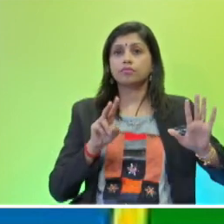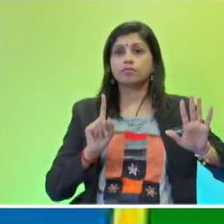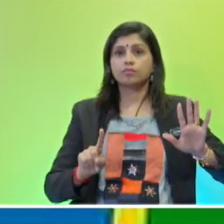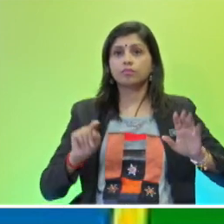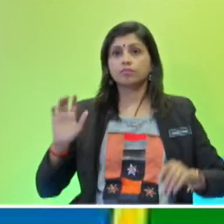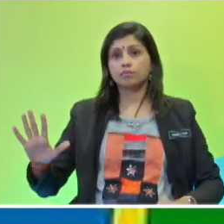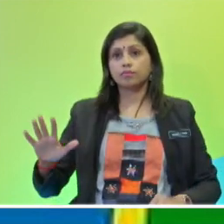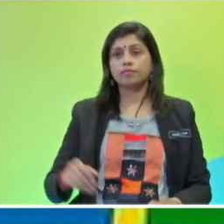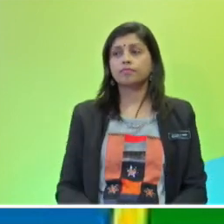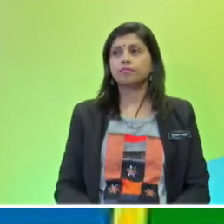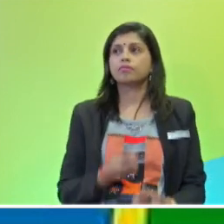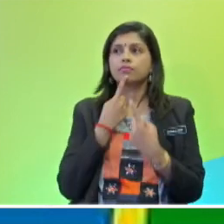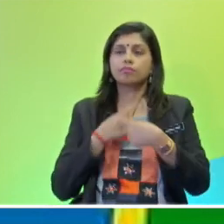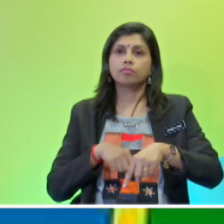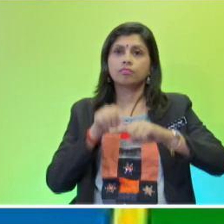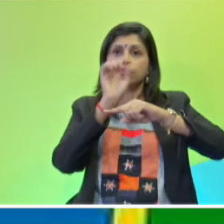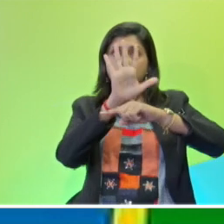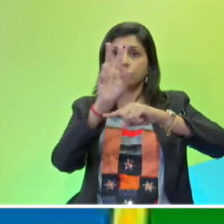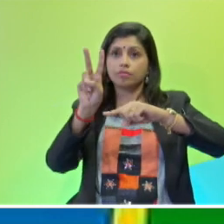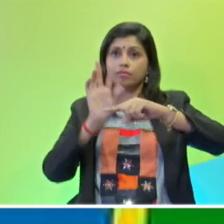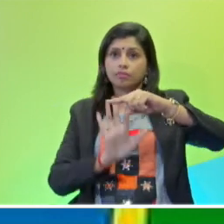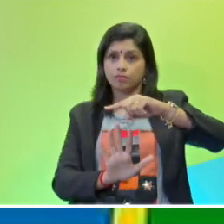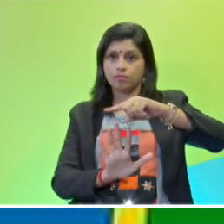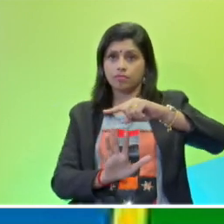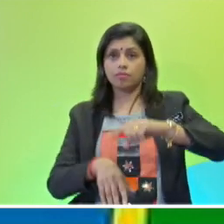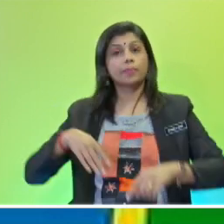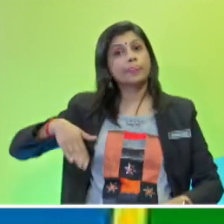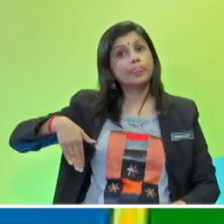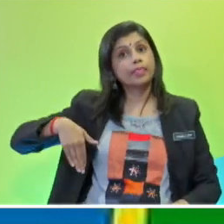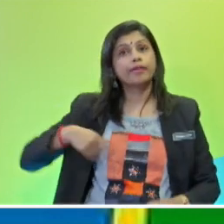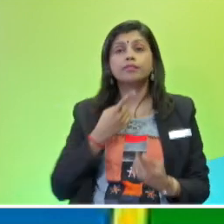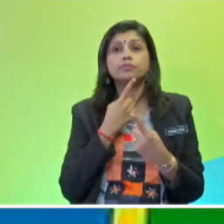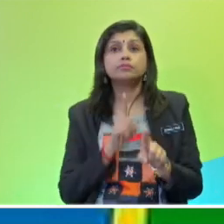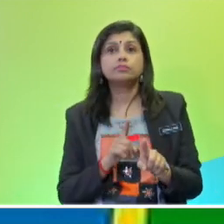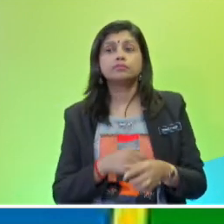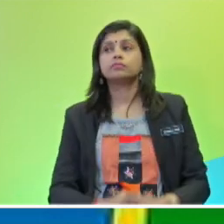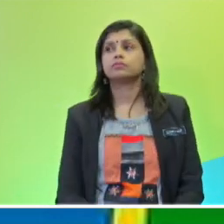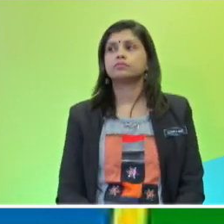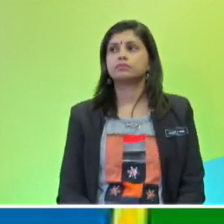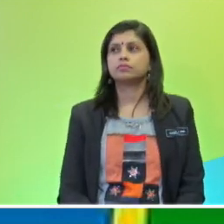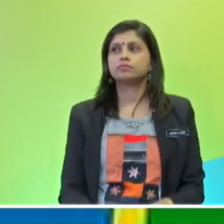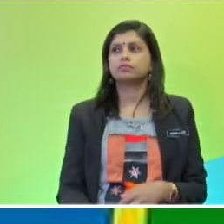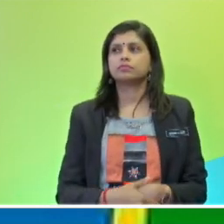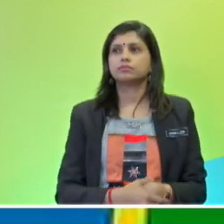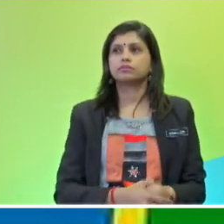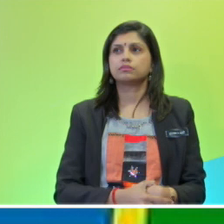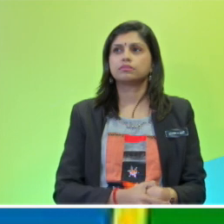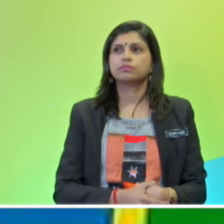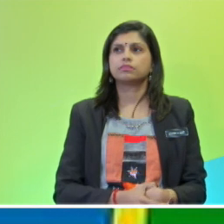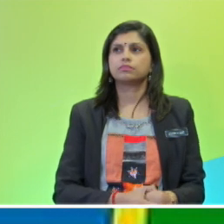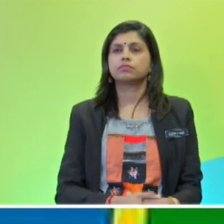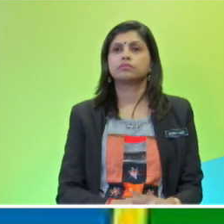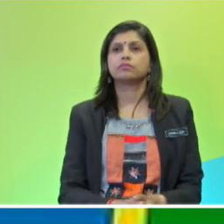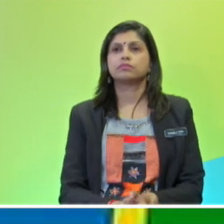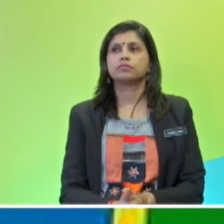by 2, we will get 52. Meanwhile, 5 times 1, we get 5. Yes. So what's the answer now? Now we'll have to somehow What's